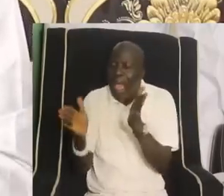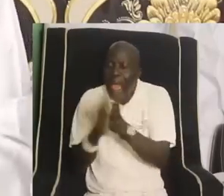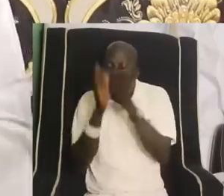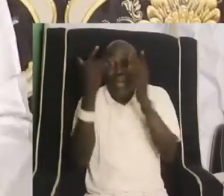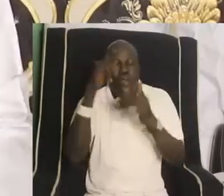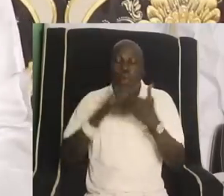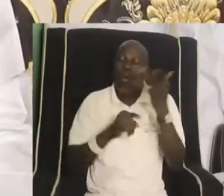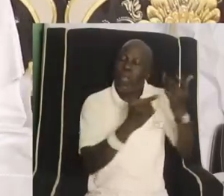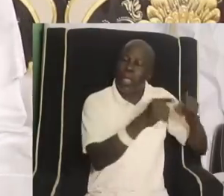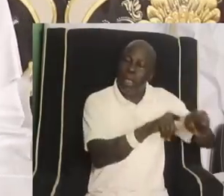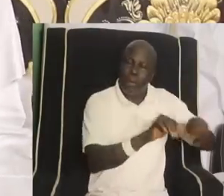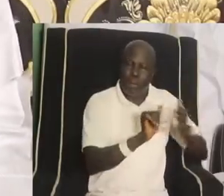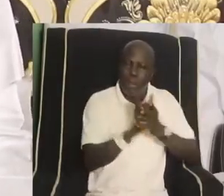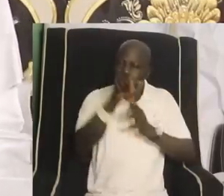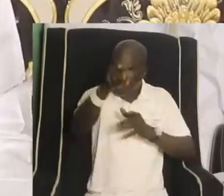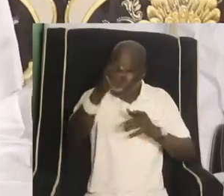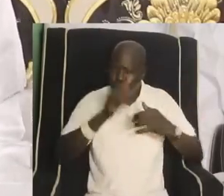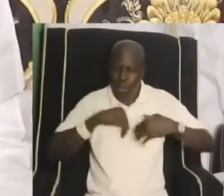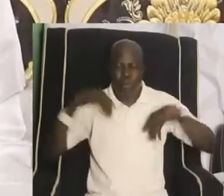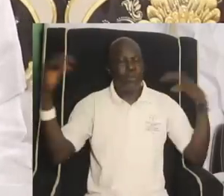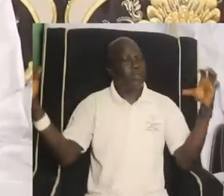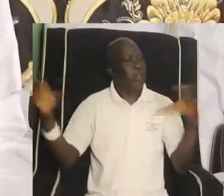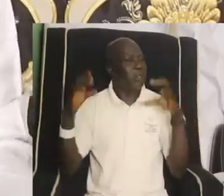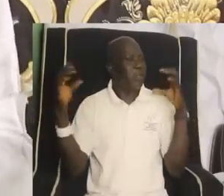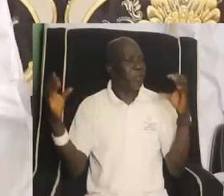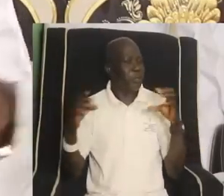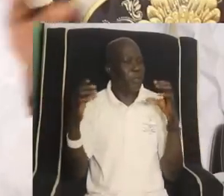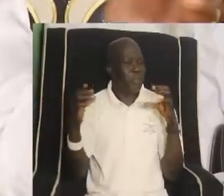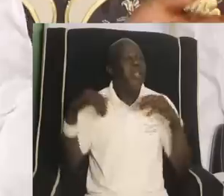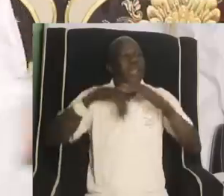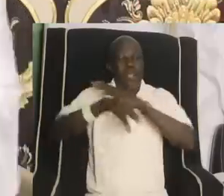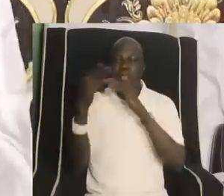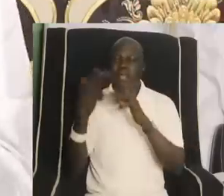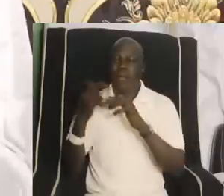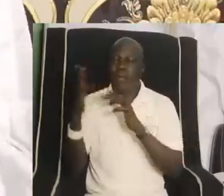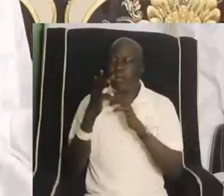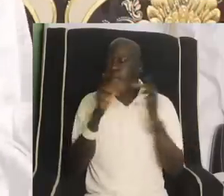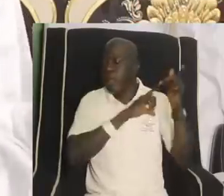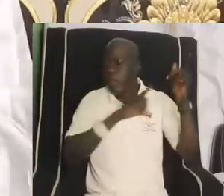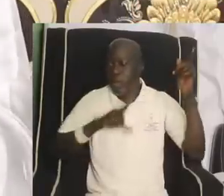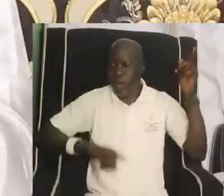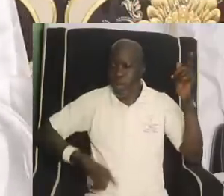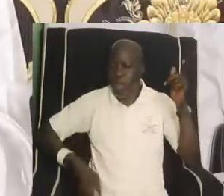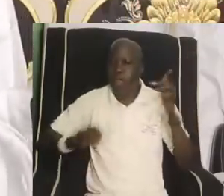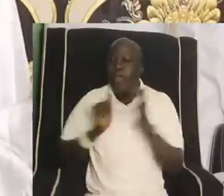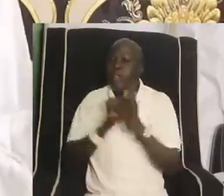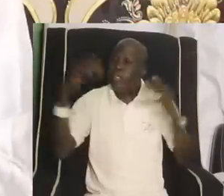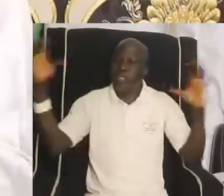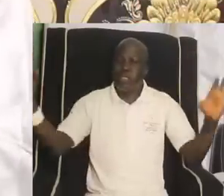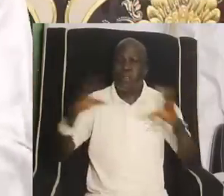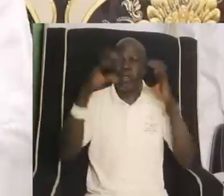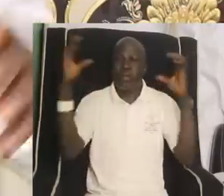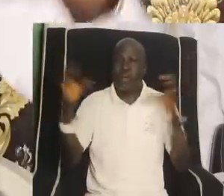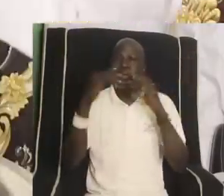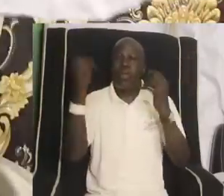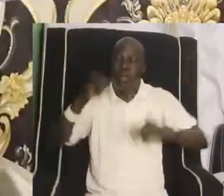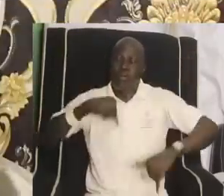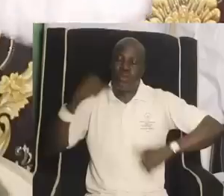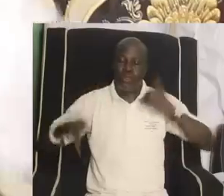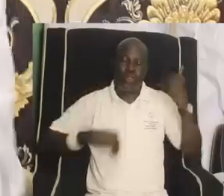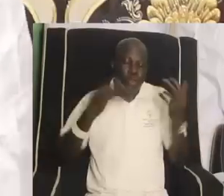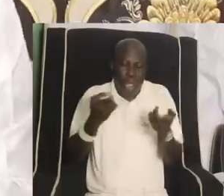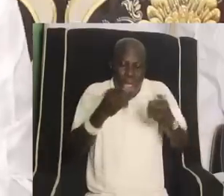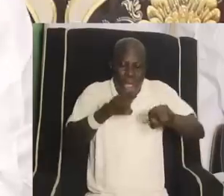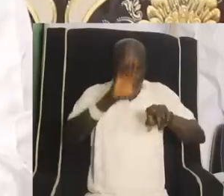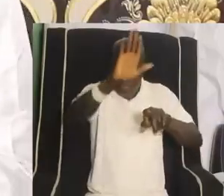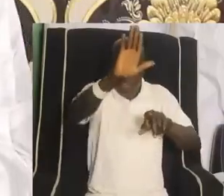say, what's happening? They will say, you are the ones celebrating. In the name of the Lord. The liberation of God.